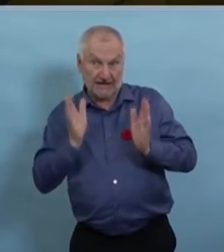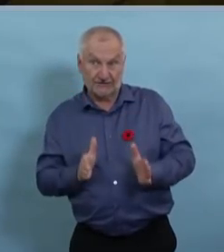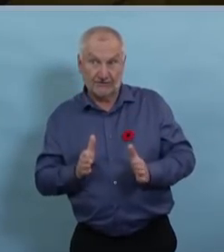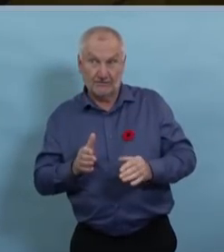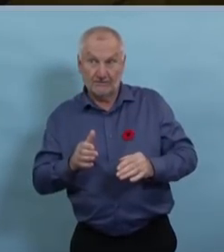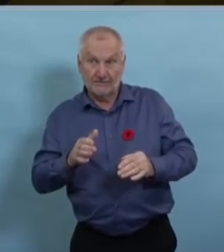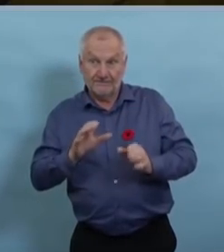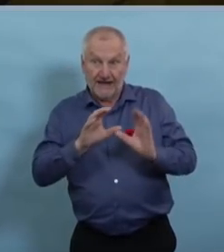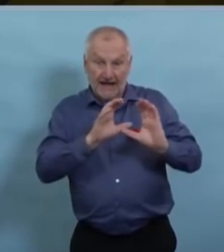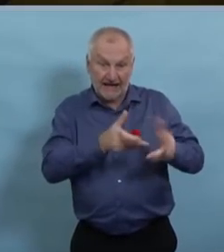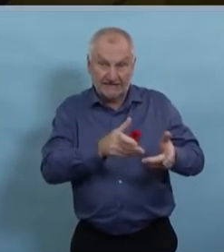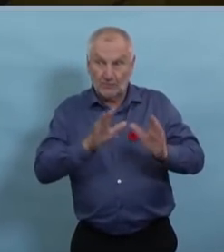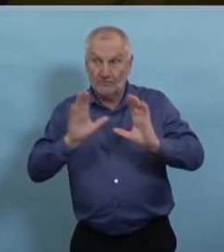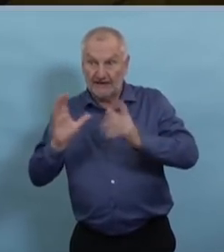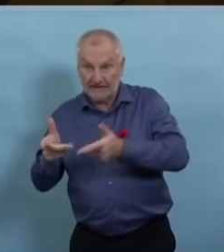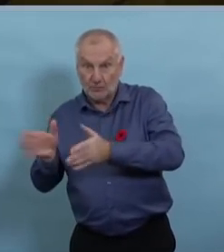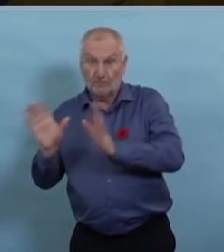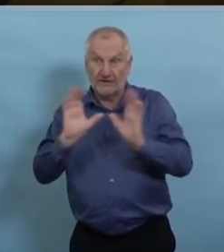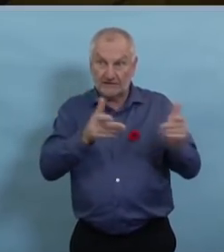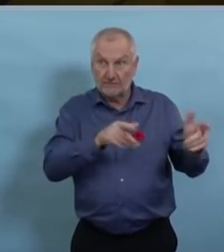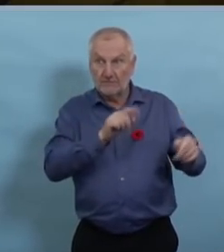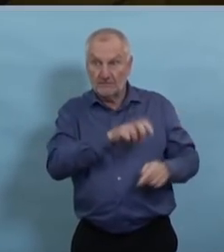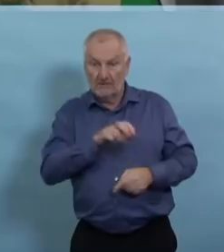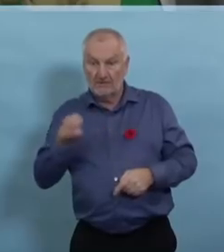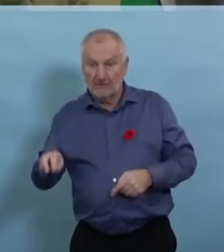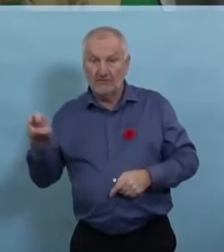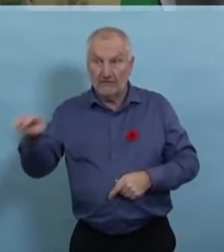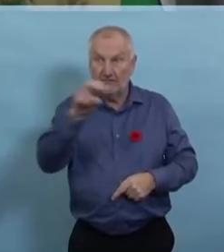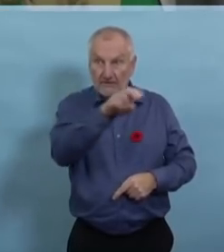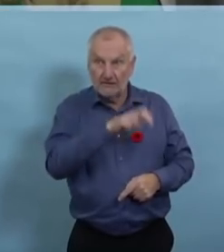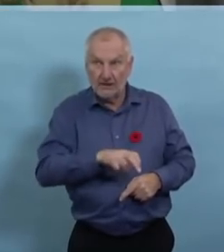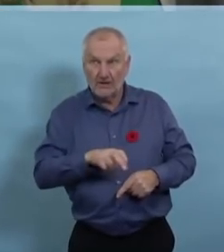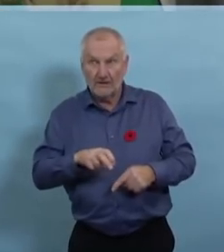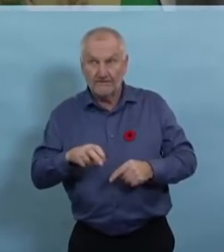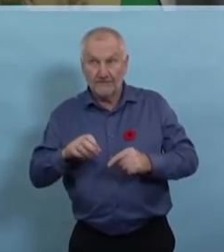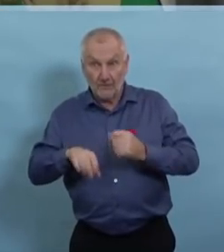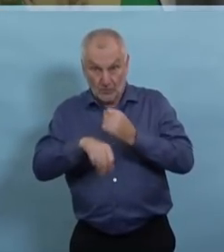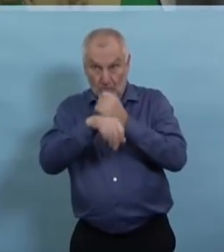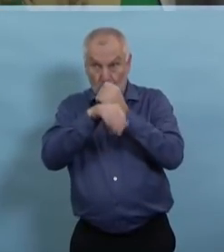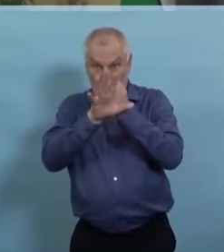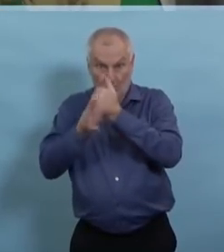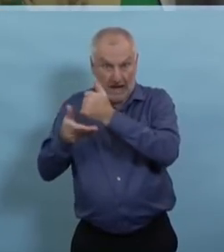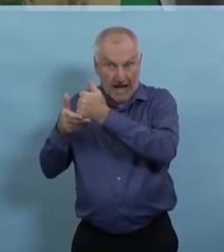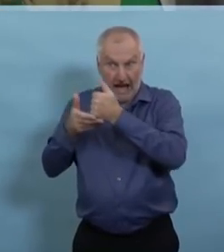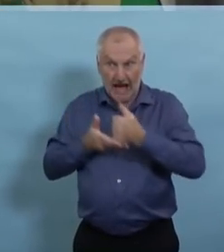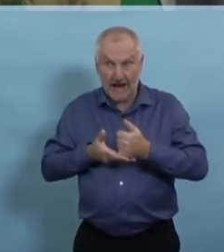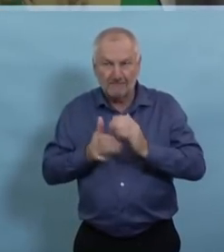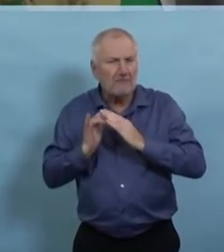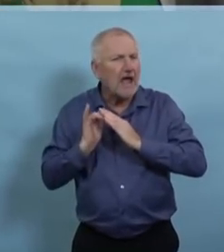remote learning center will help those teachers in particular. So obviously, in terms of how those classes are